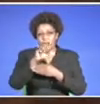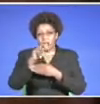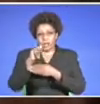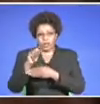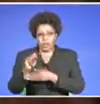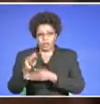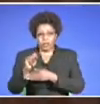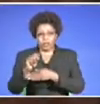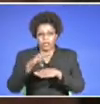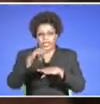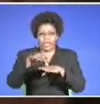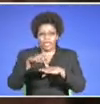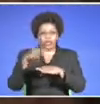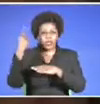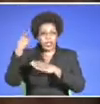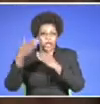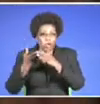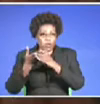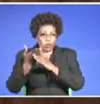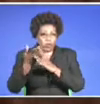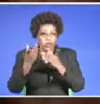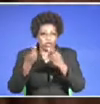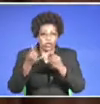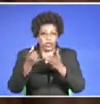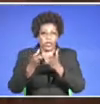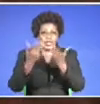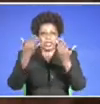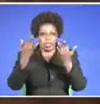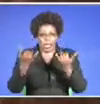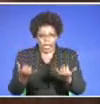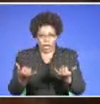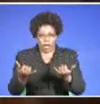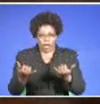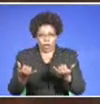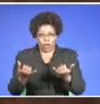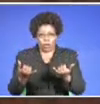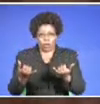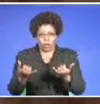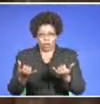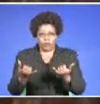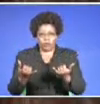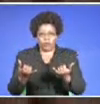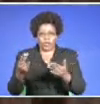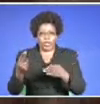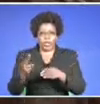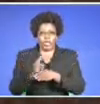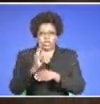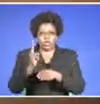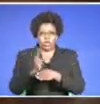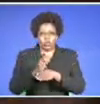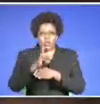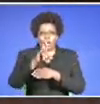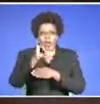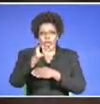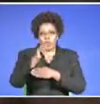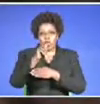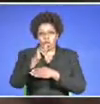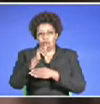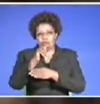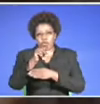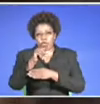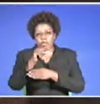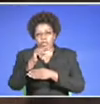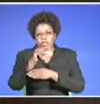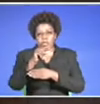through as I'm doing it now. You can zoom in closer if you like. And I use some rings. They